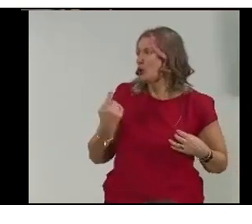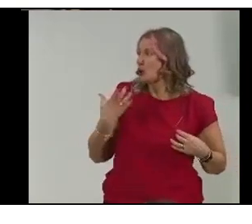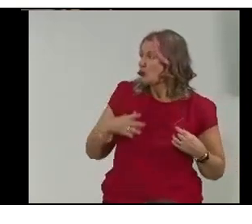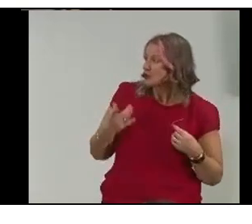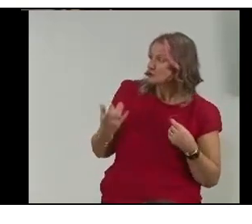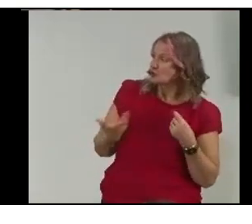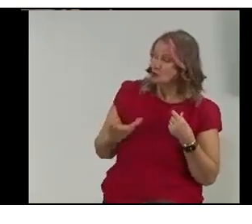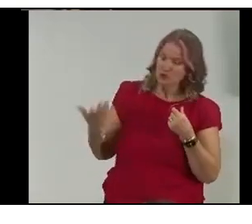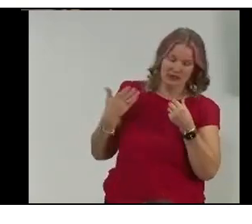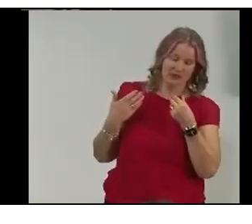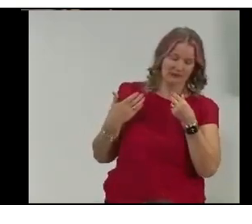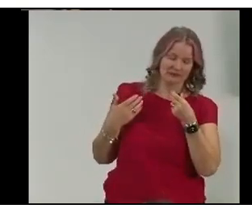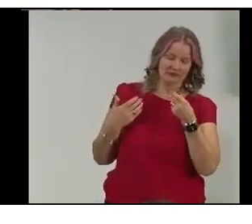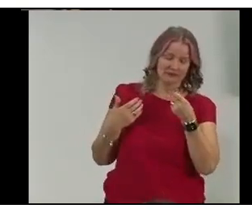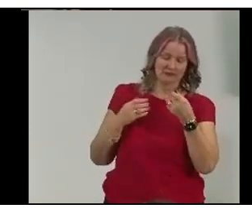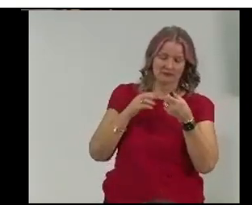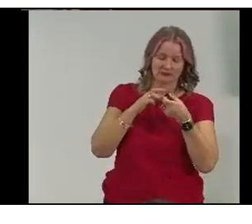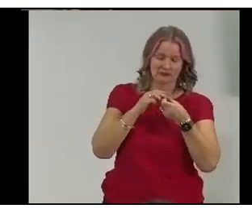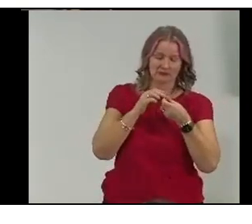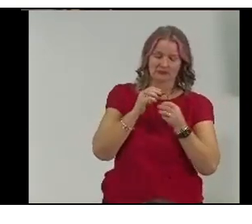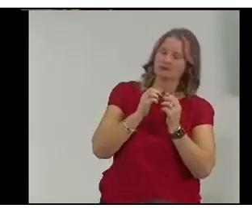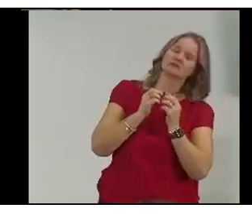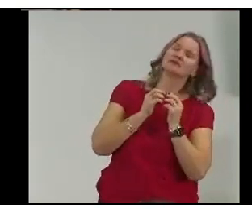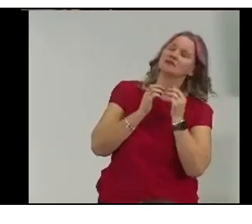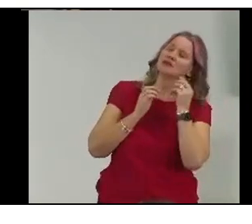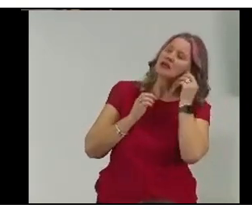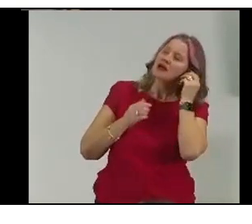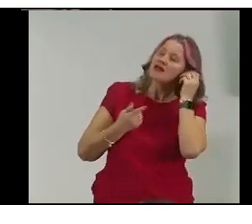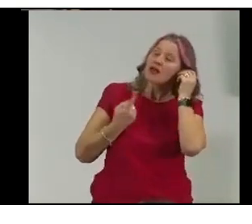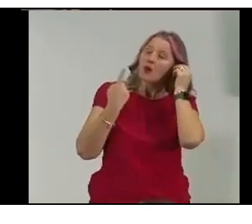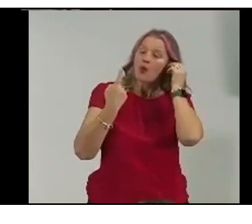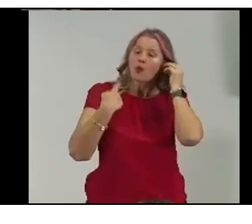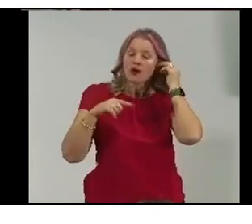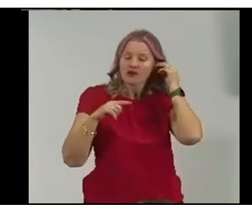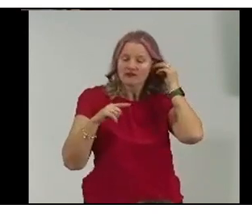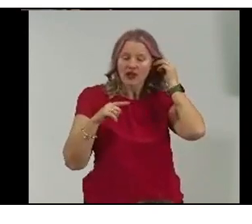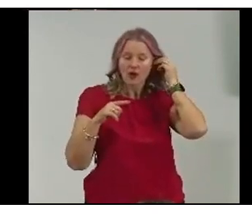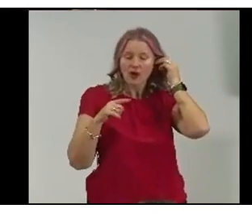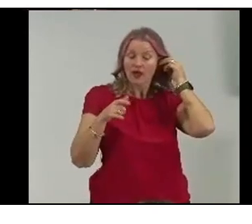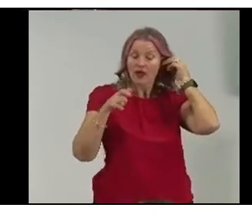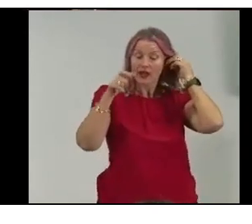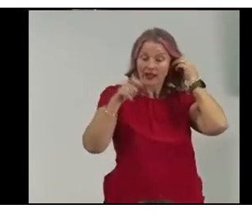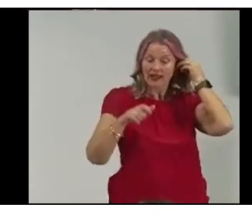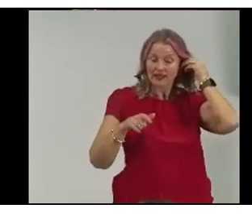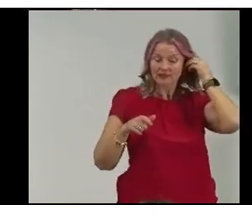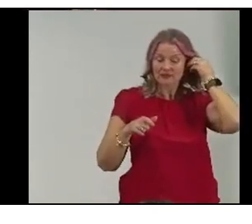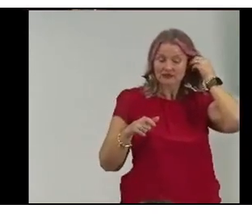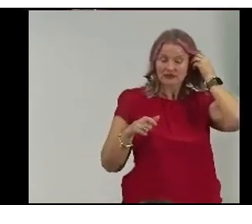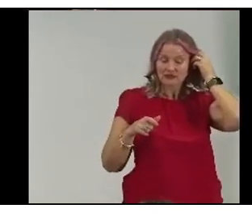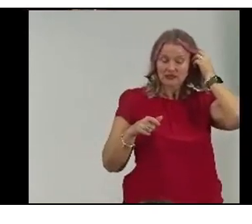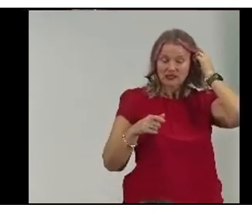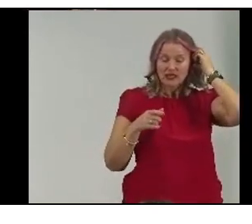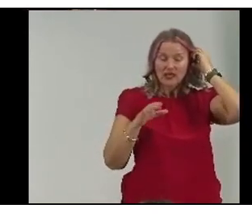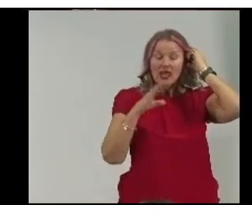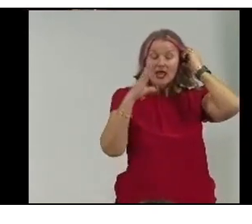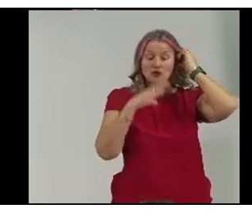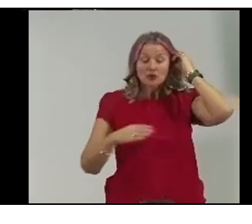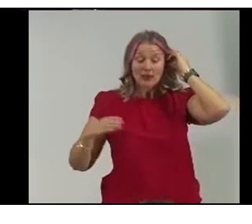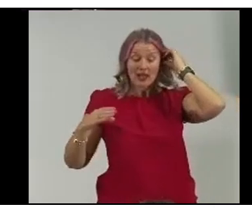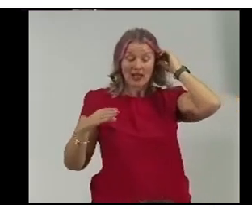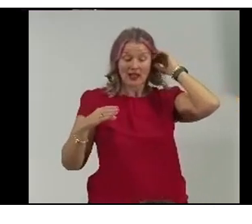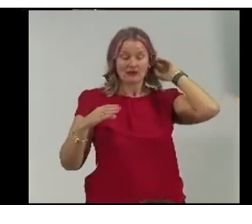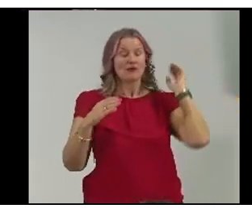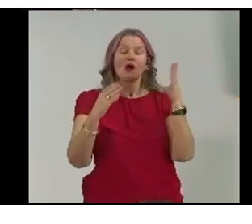come in? Okay. You can go. Yeah, okay. One of our clients in Japan, our organization helped their